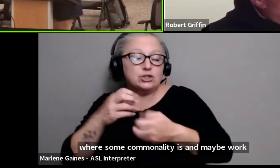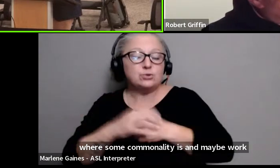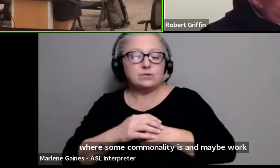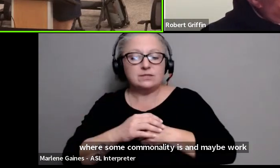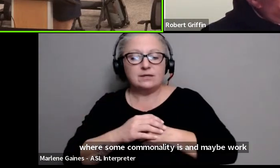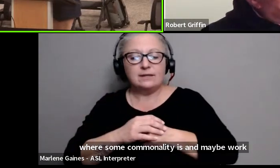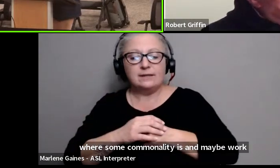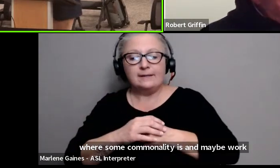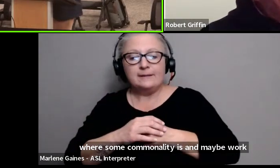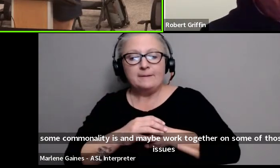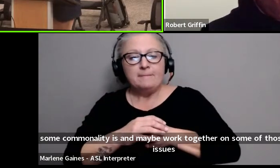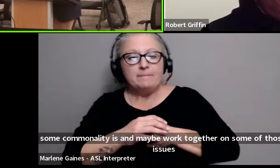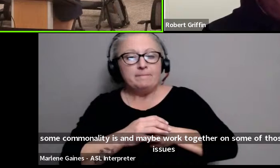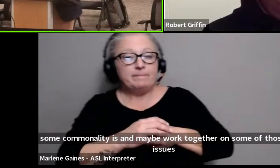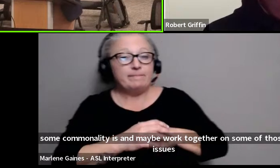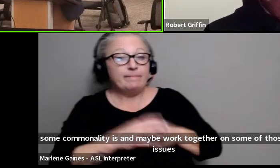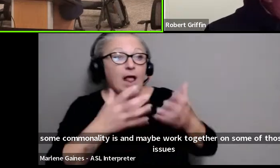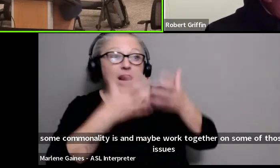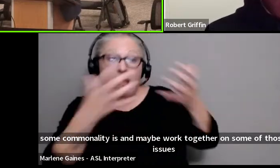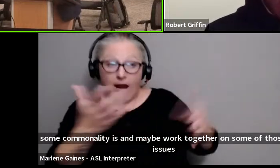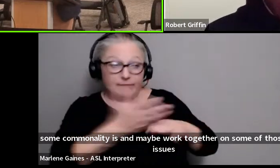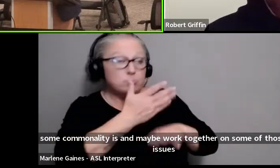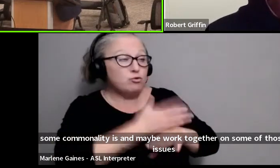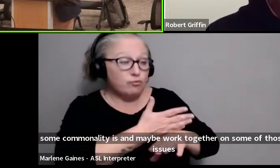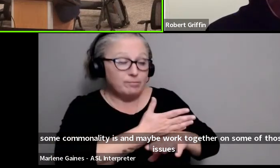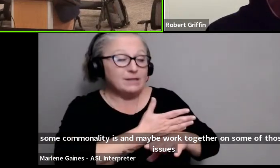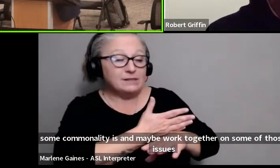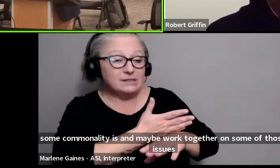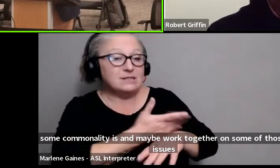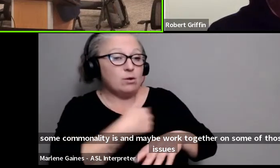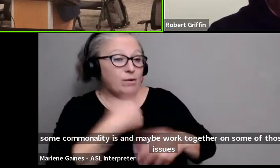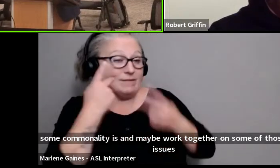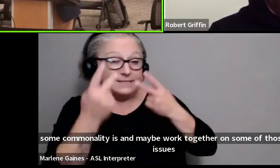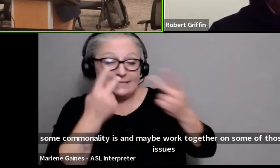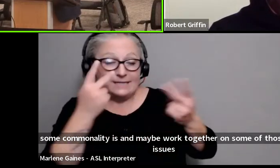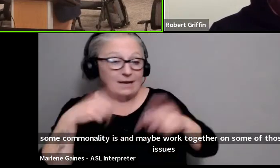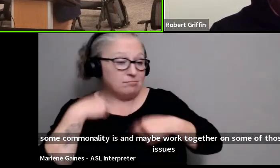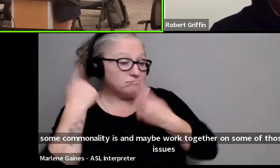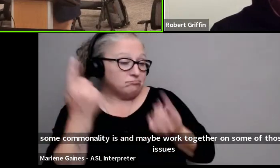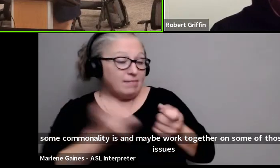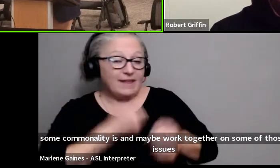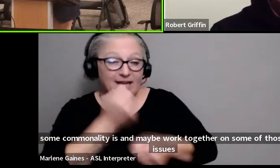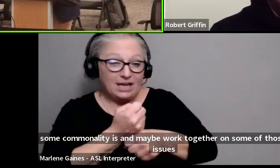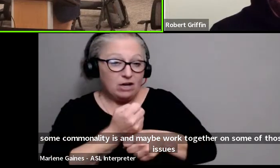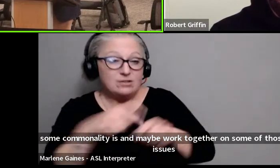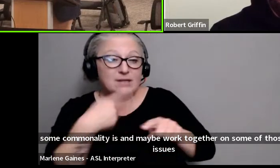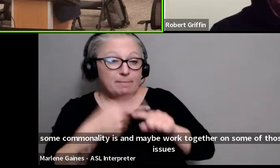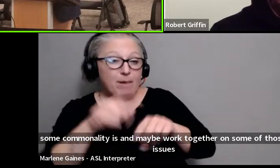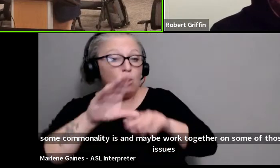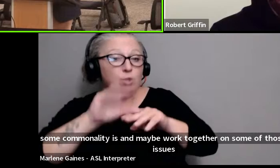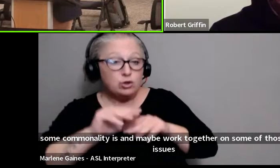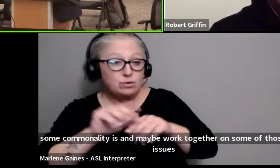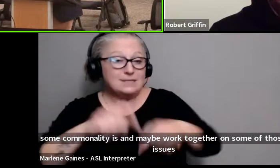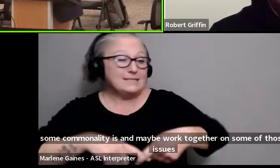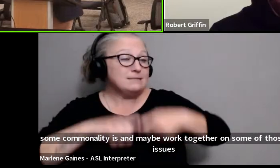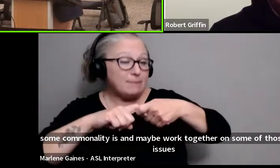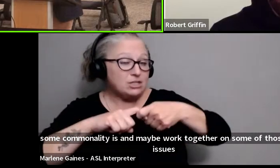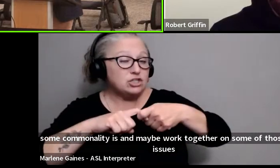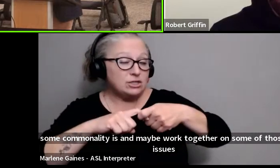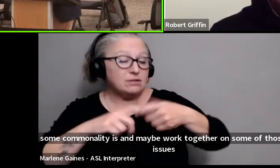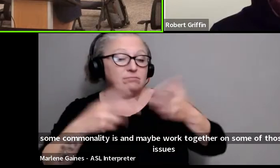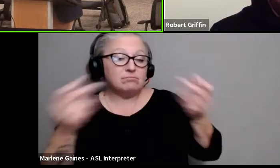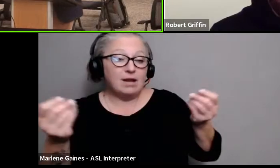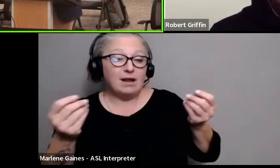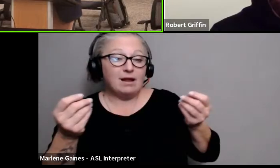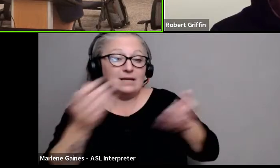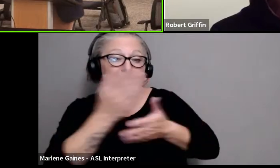Yeah. Well, a lot of improvements that we've seen over the years about reducing suspension rates